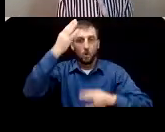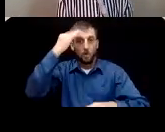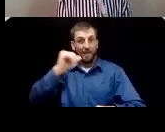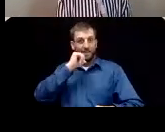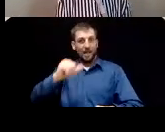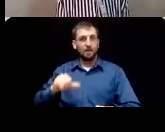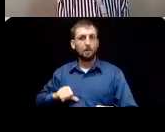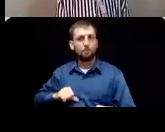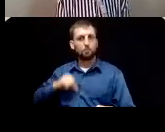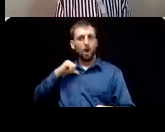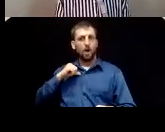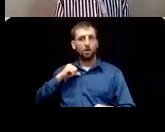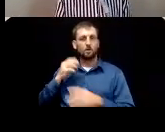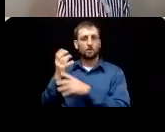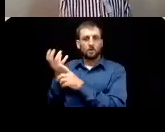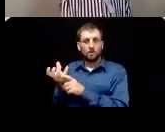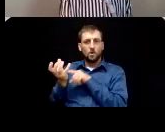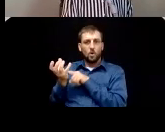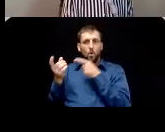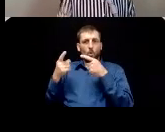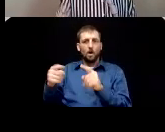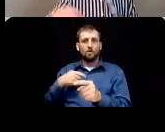world? Think about it.